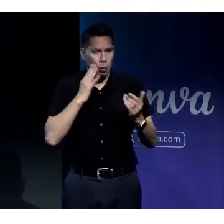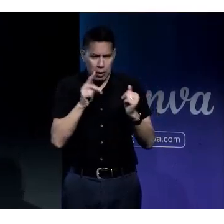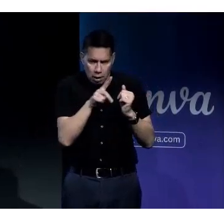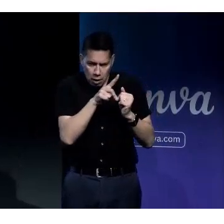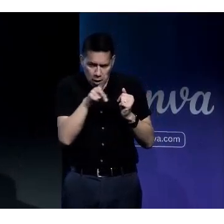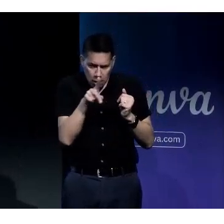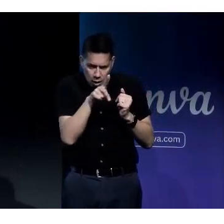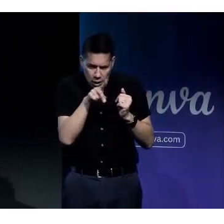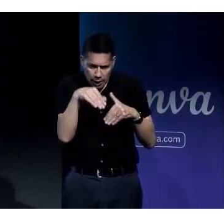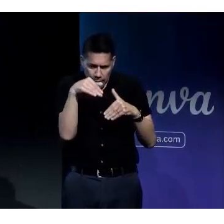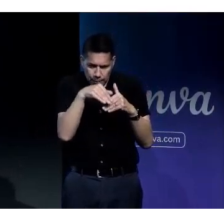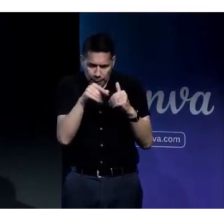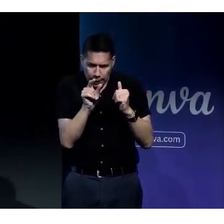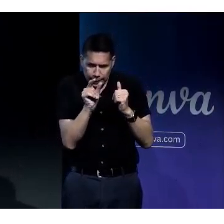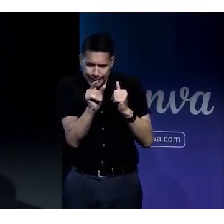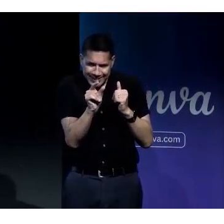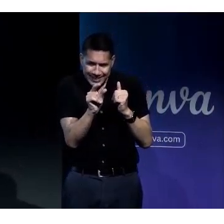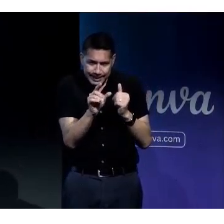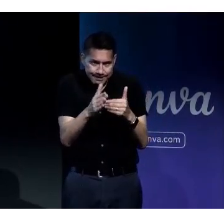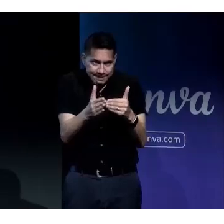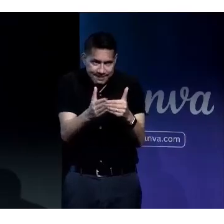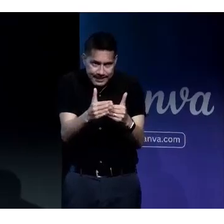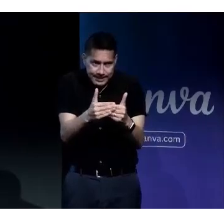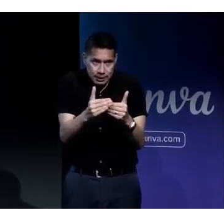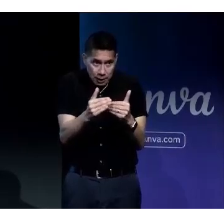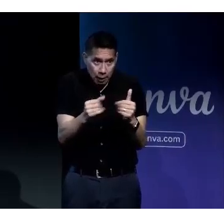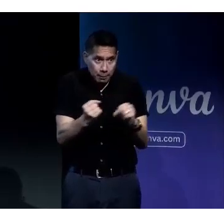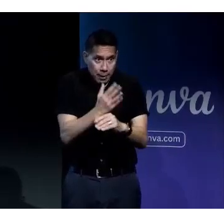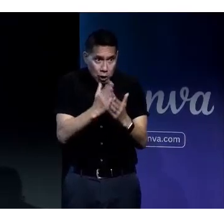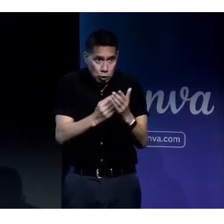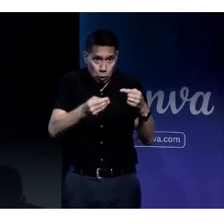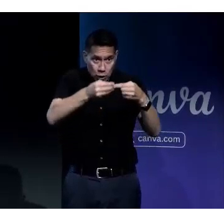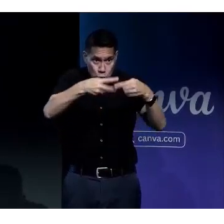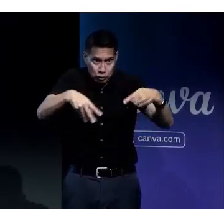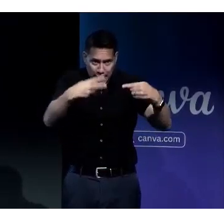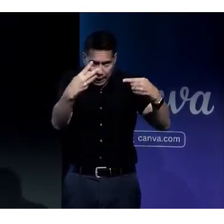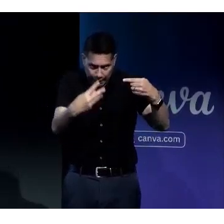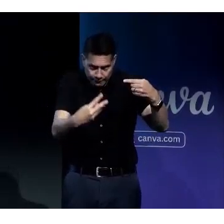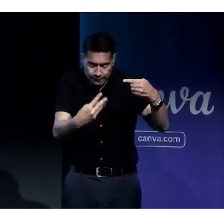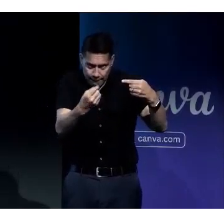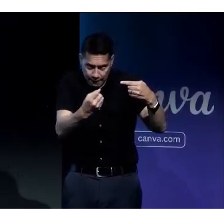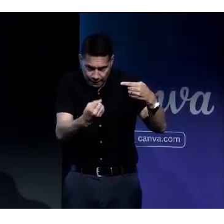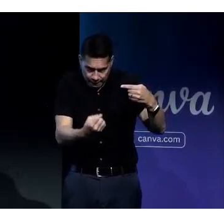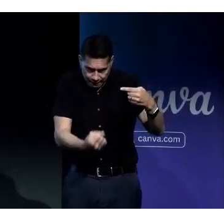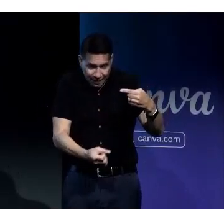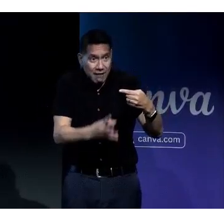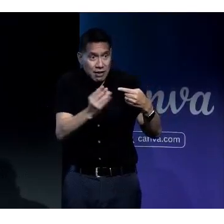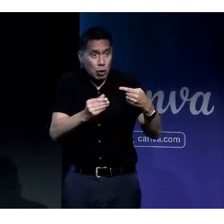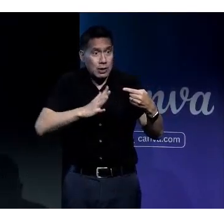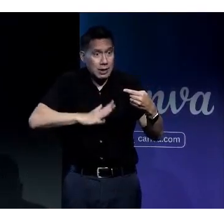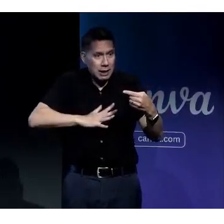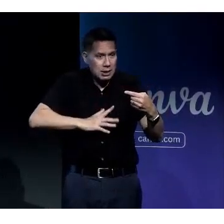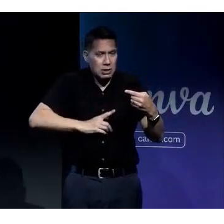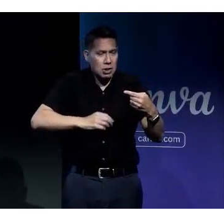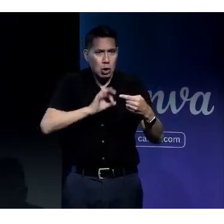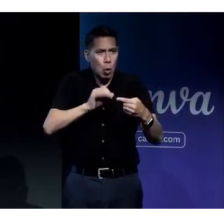sure that you actually have in your tree what you intended. It's not always 100% accurate, but it is a really helpful